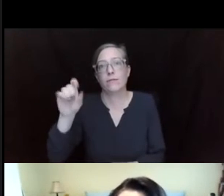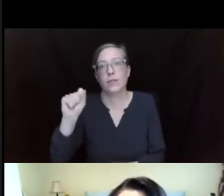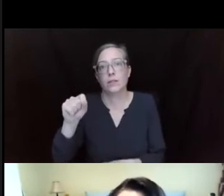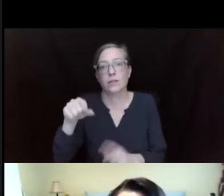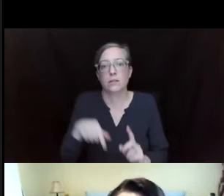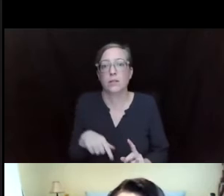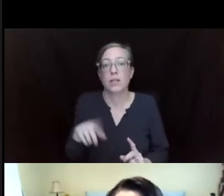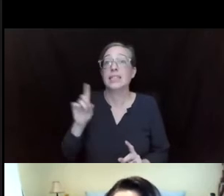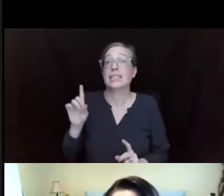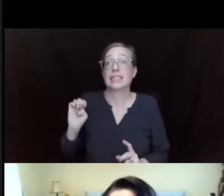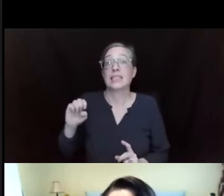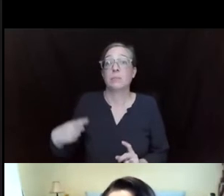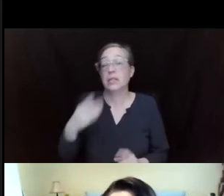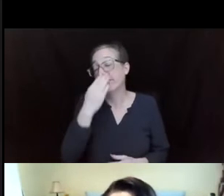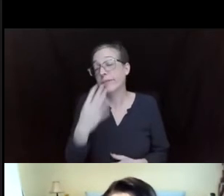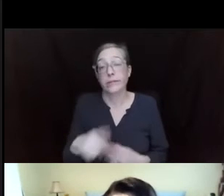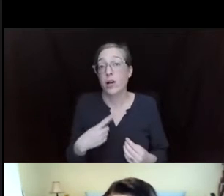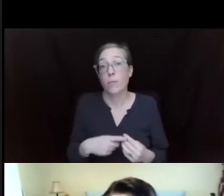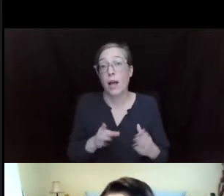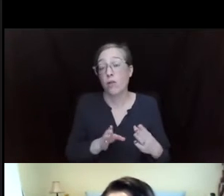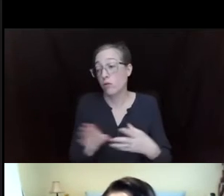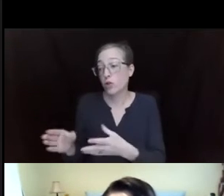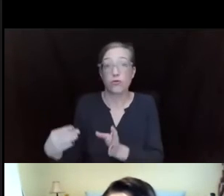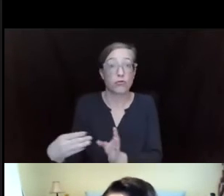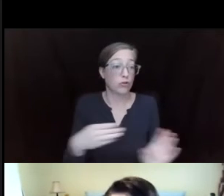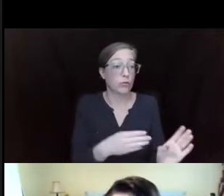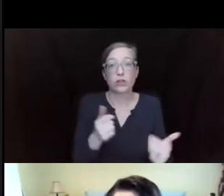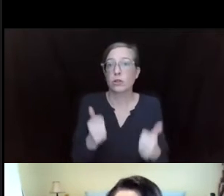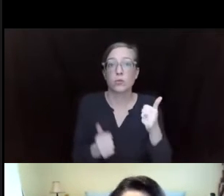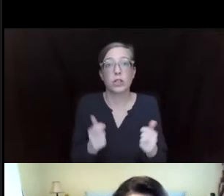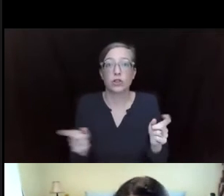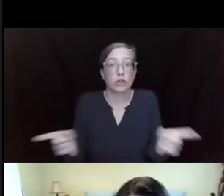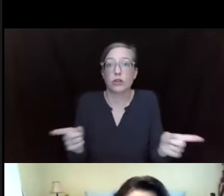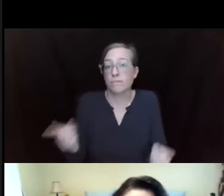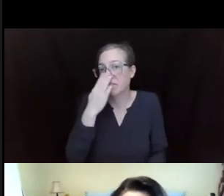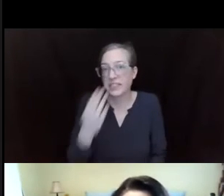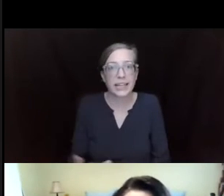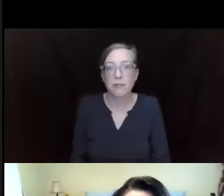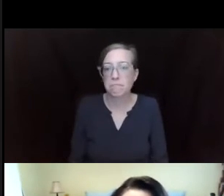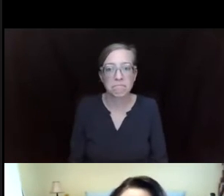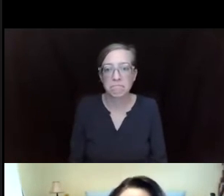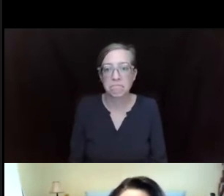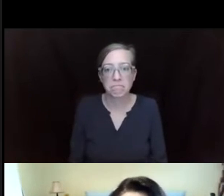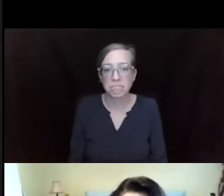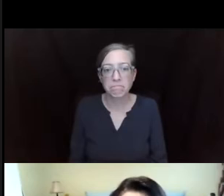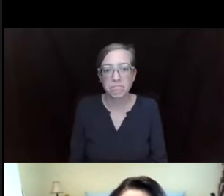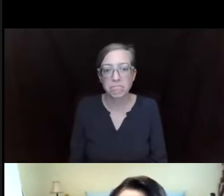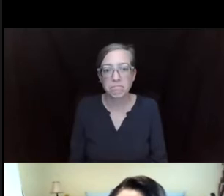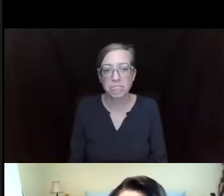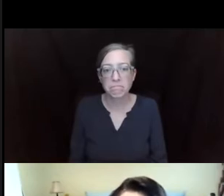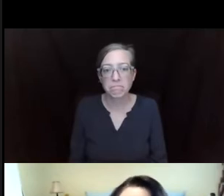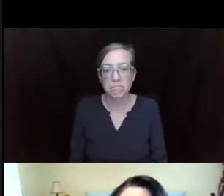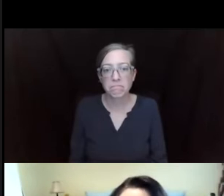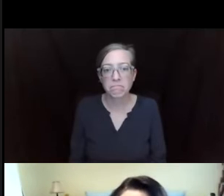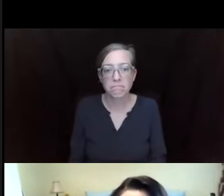that the electrophoresis needs is the field to be stronger in one region and weaker in another, and that will work. And this is one of the nonlinear effects. And